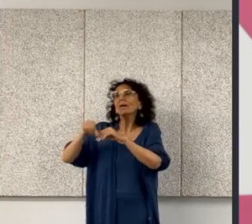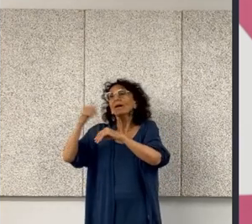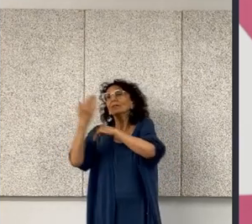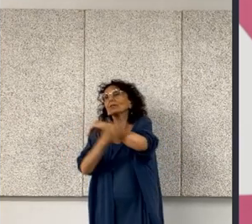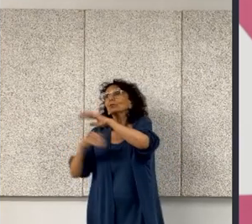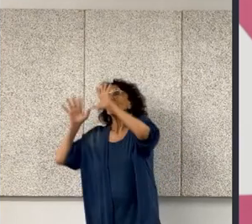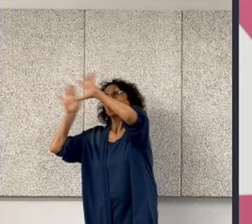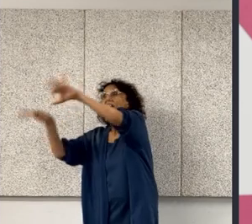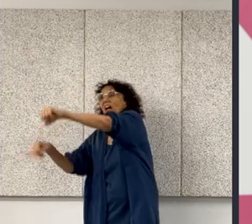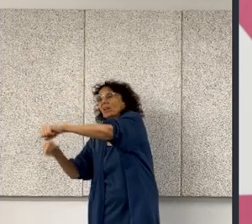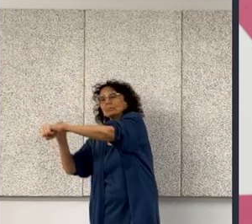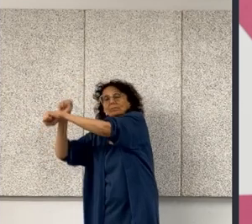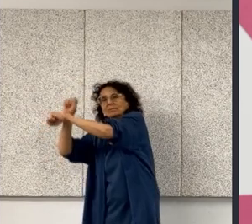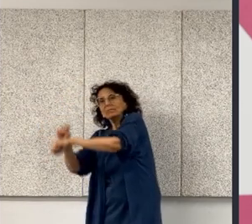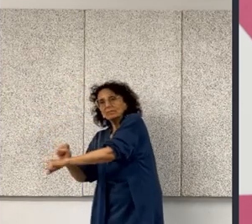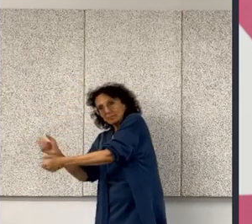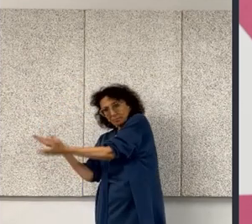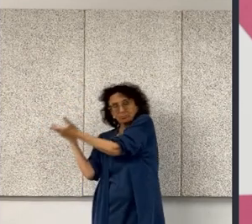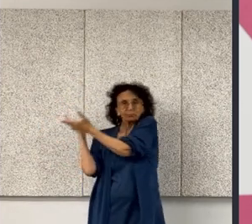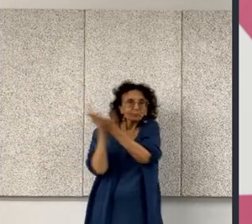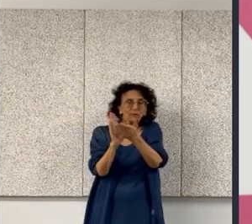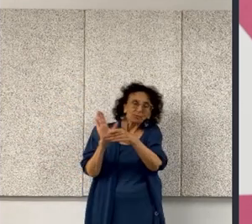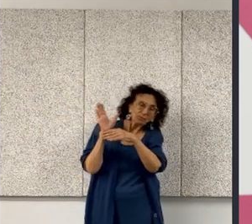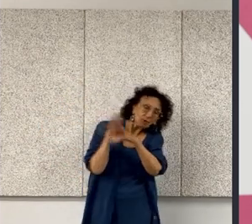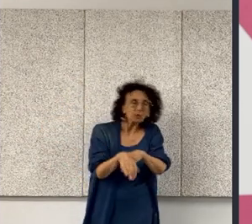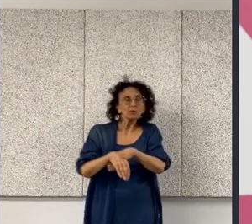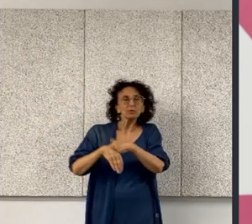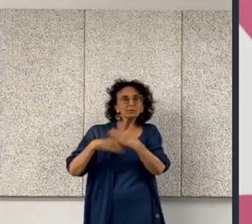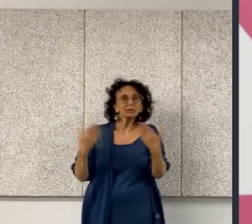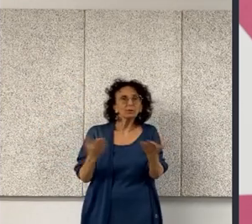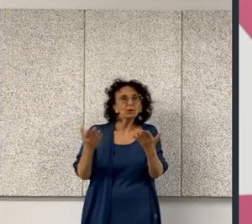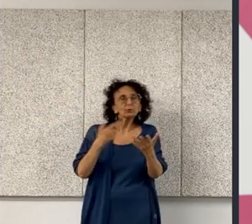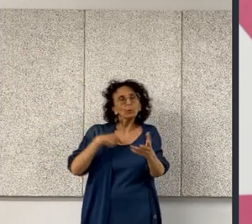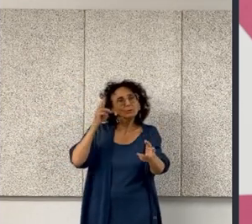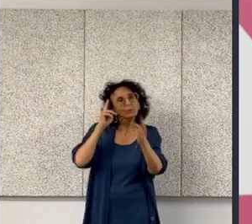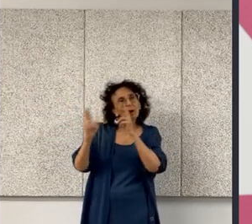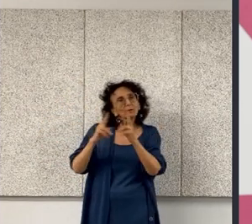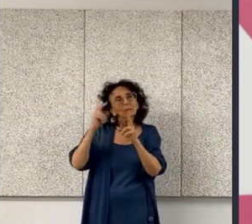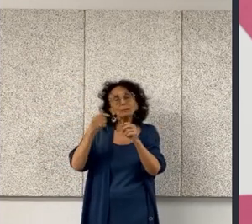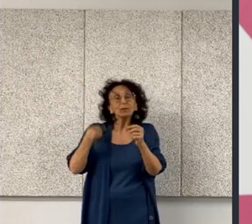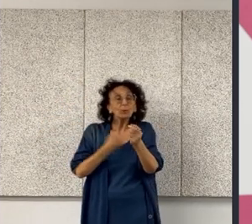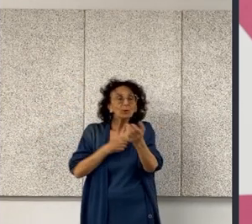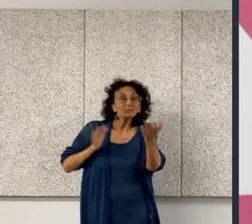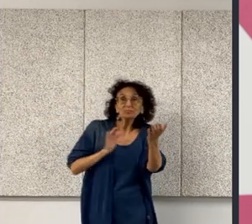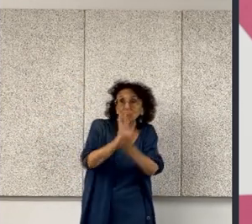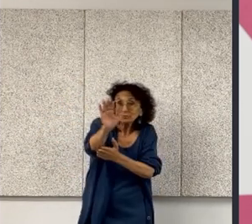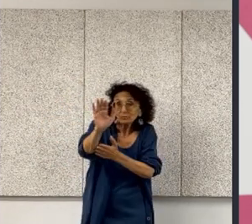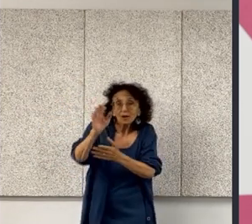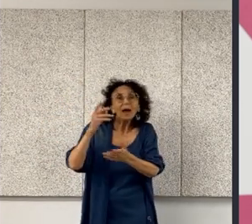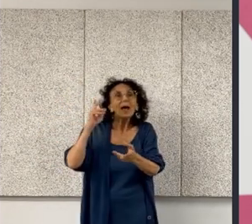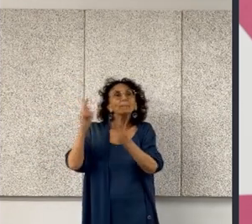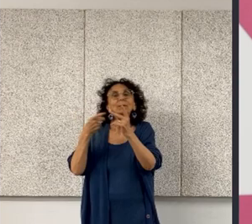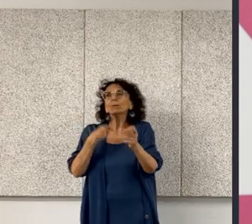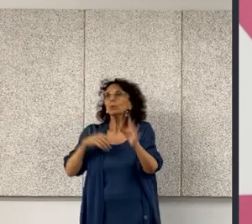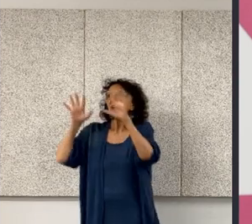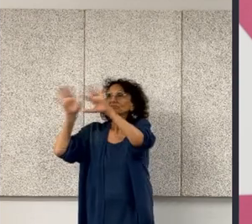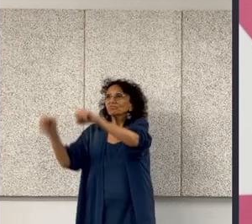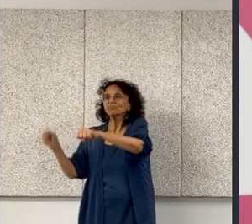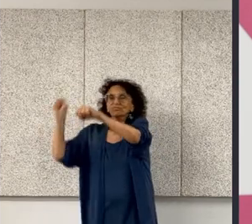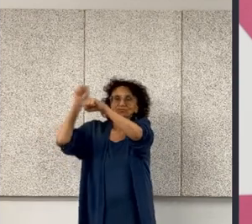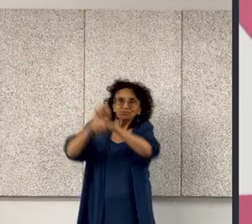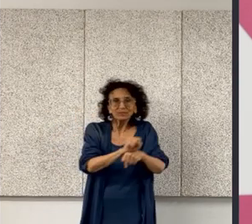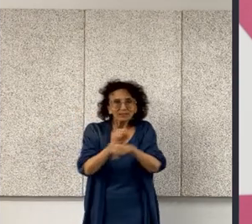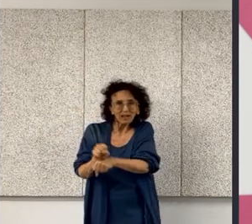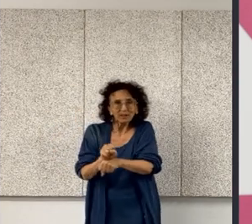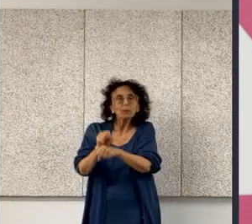of displaced and enslaved people that built and continue to build the country that we occupy